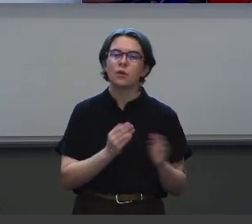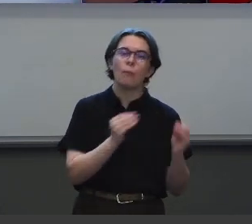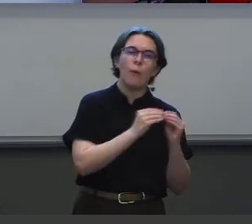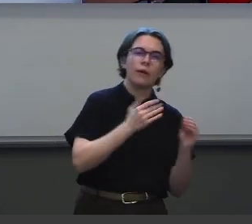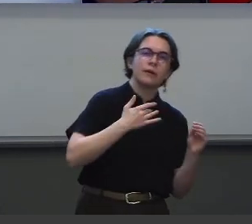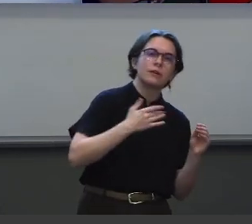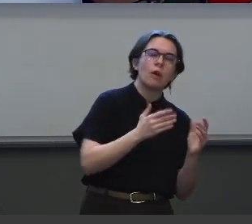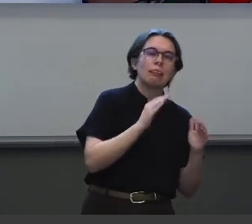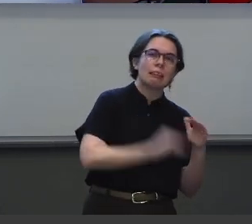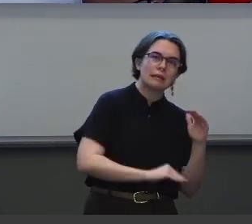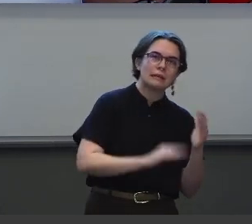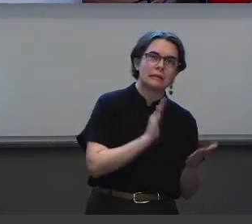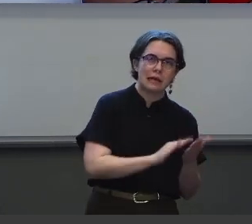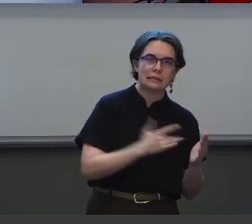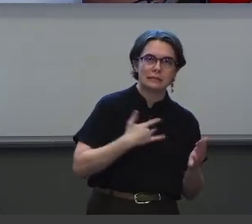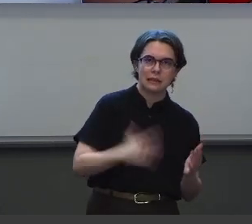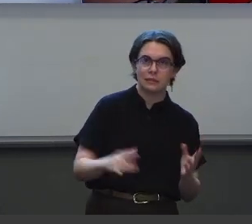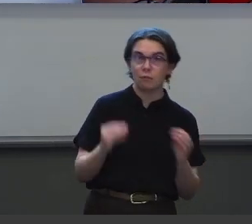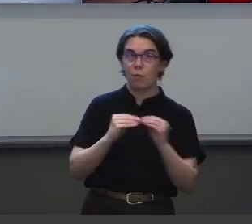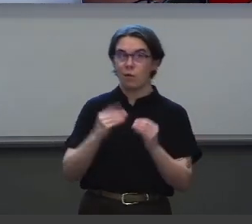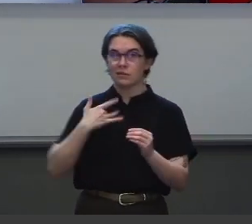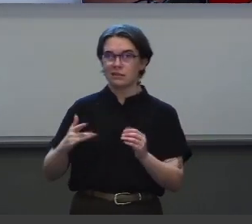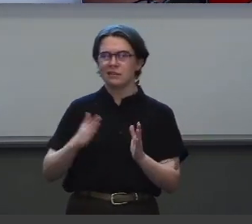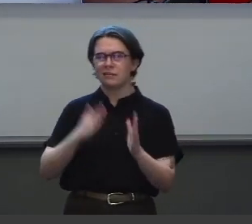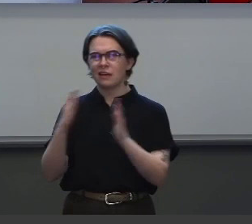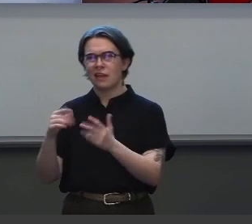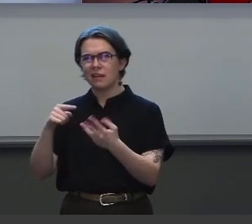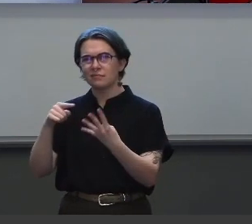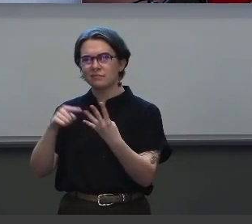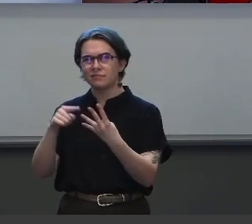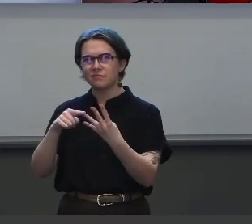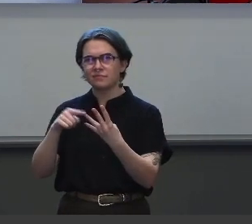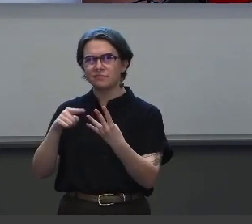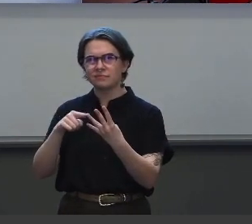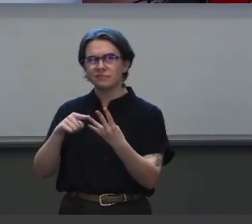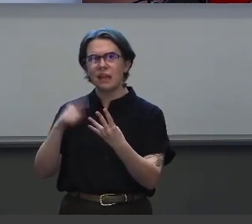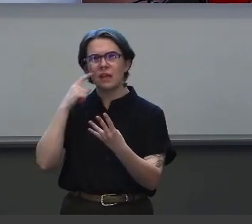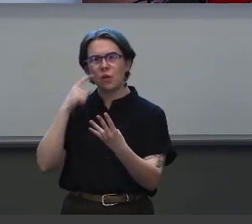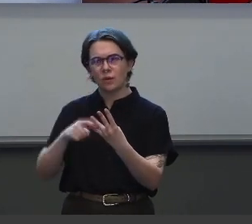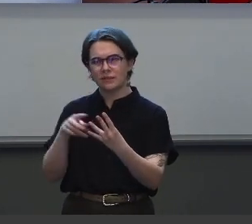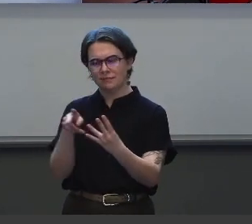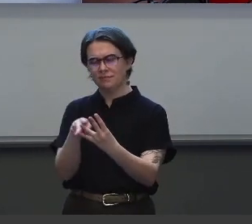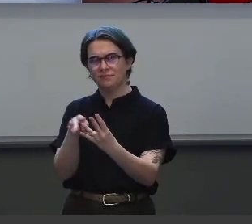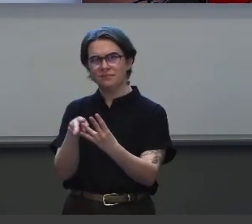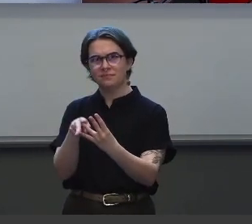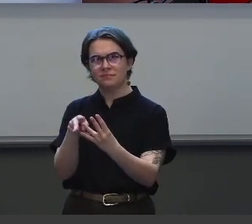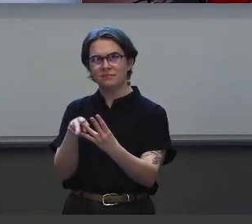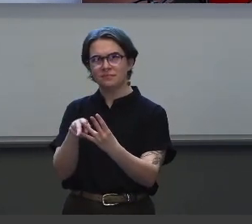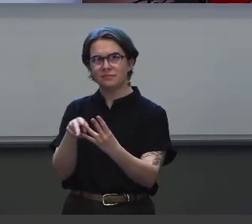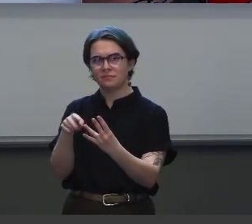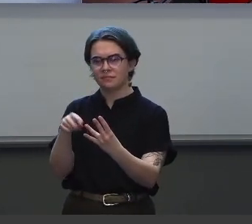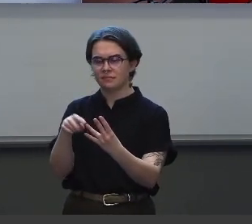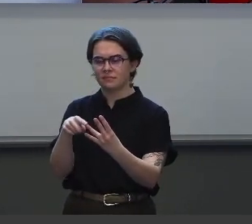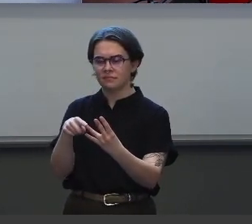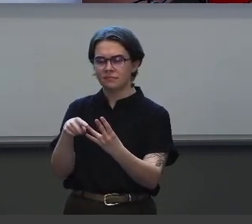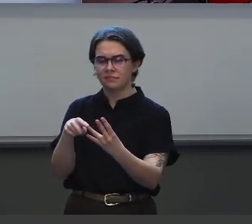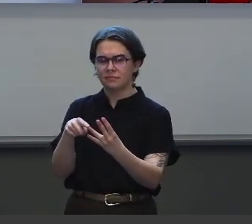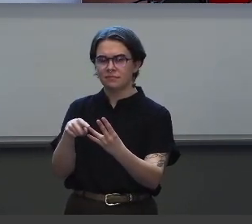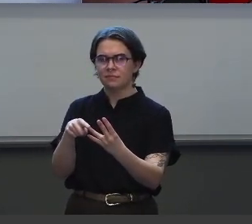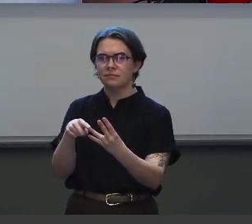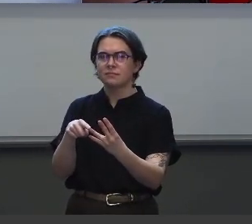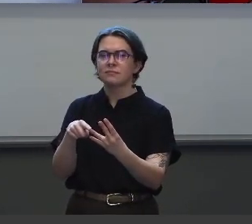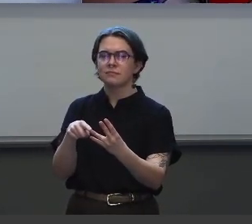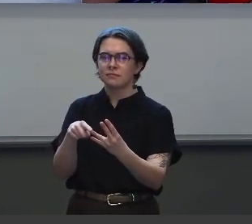additional groups that were differentiated by below average taste and smell and above